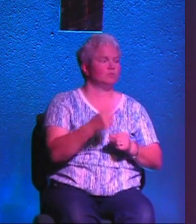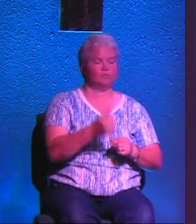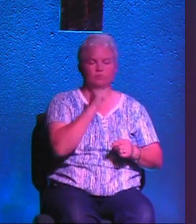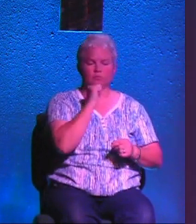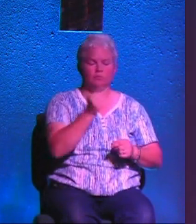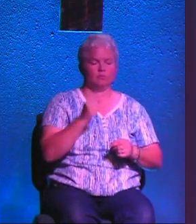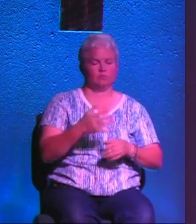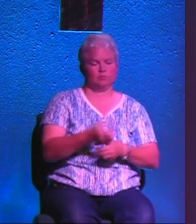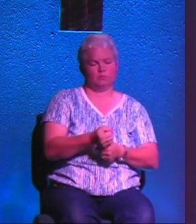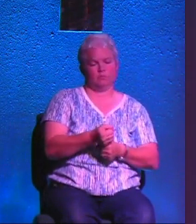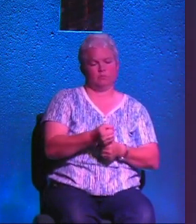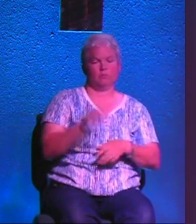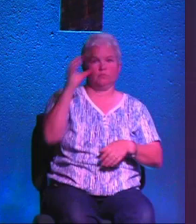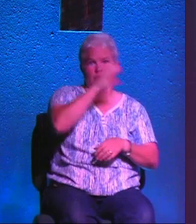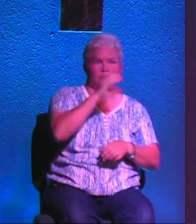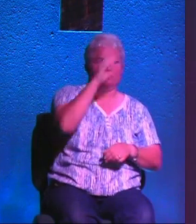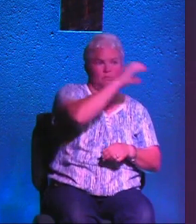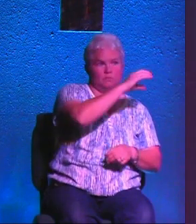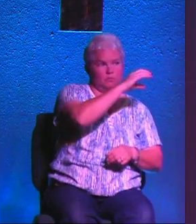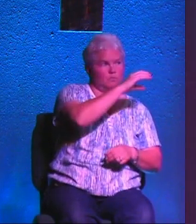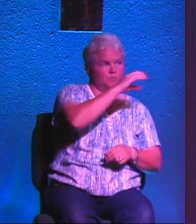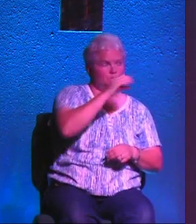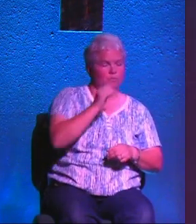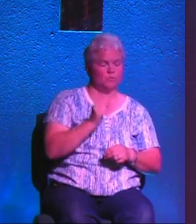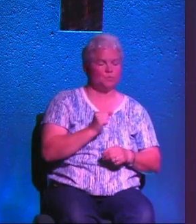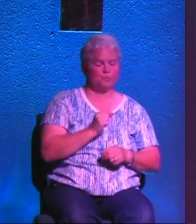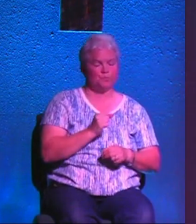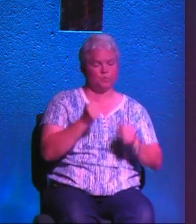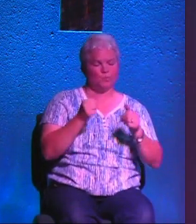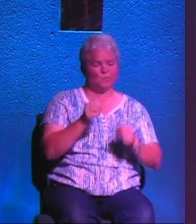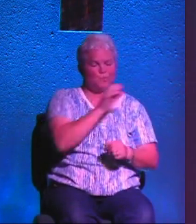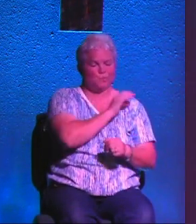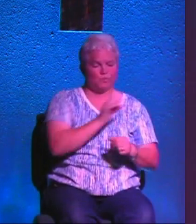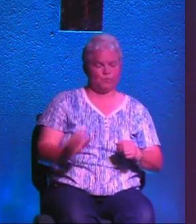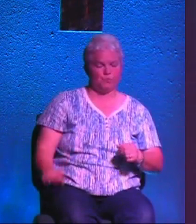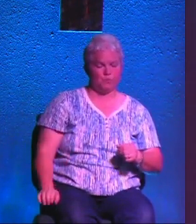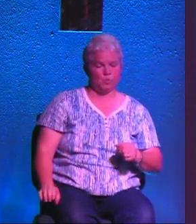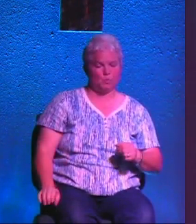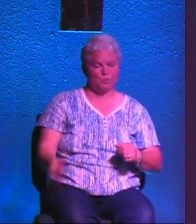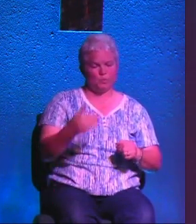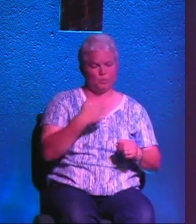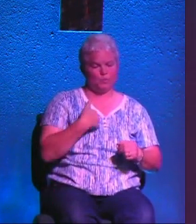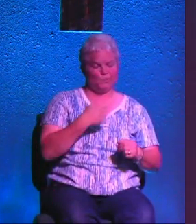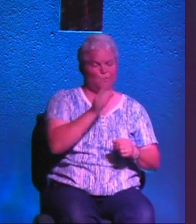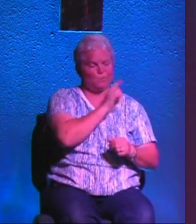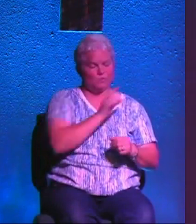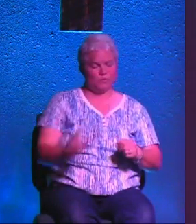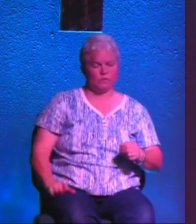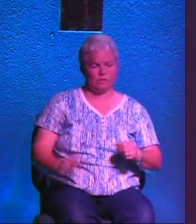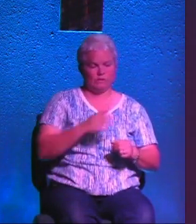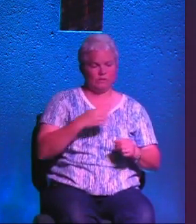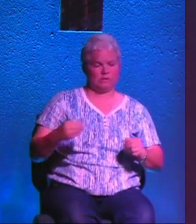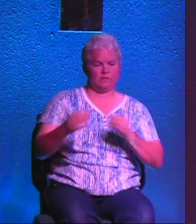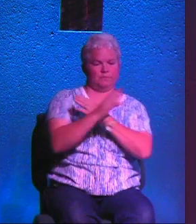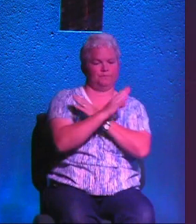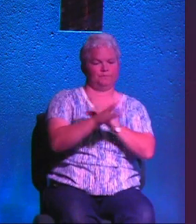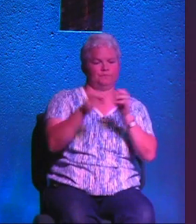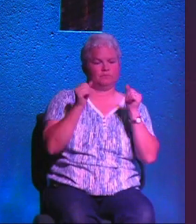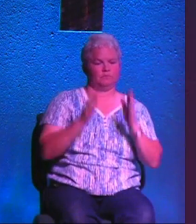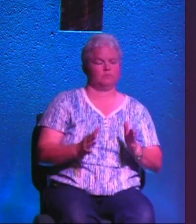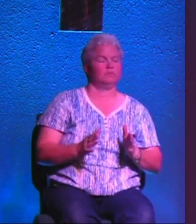not trusting in, seeking out, relying upon, and living with Christ as my Lord and